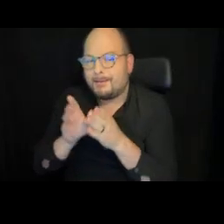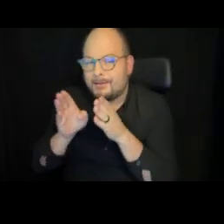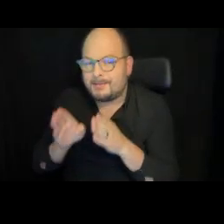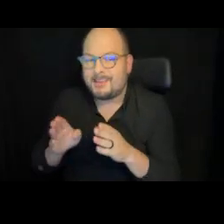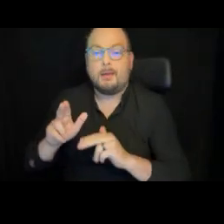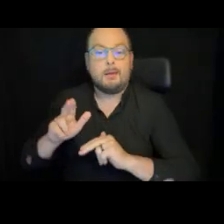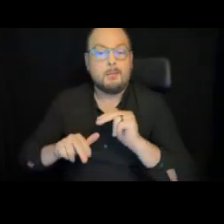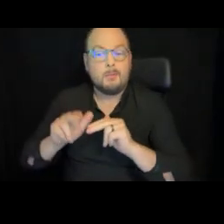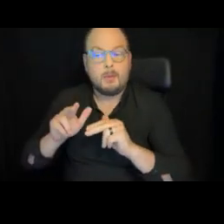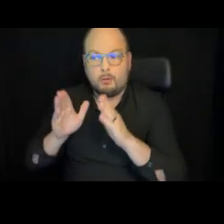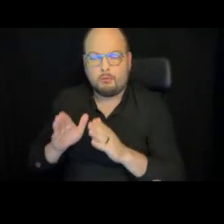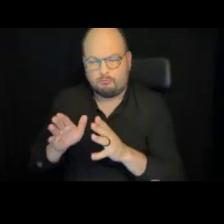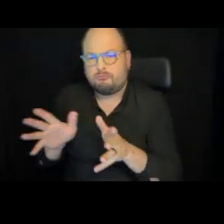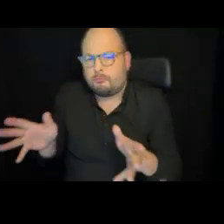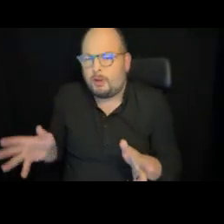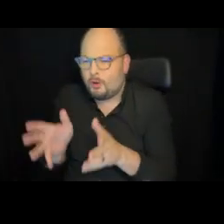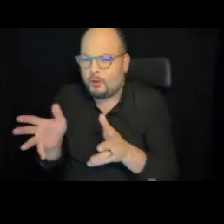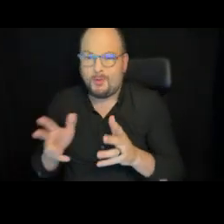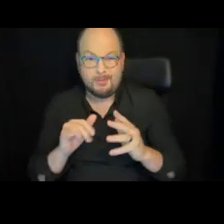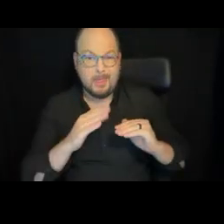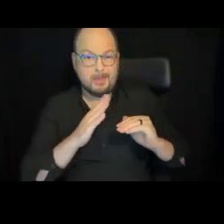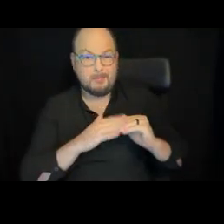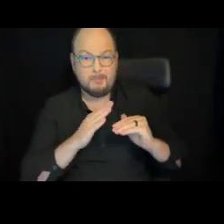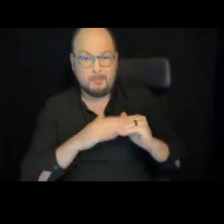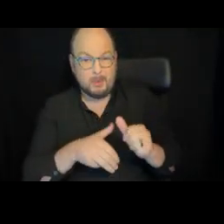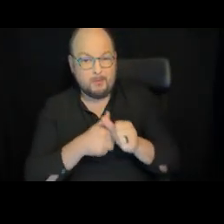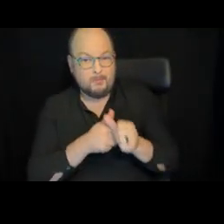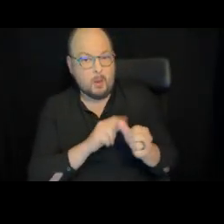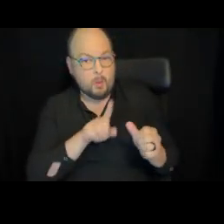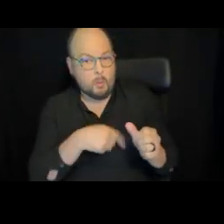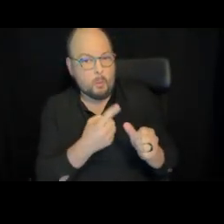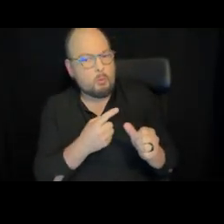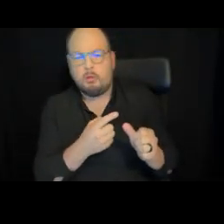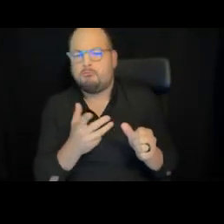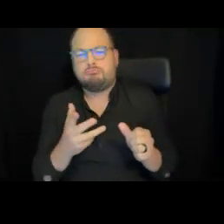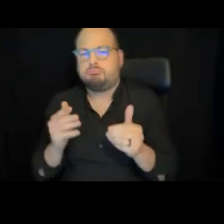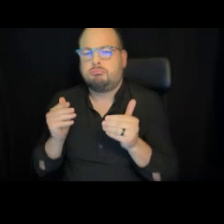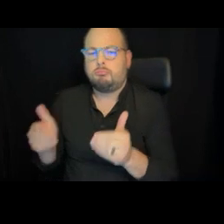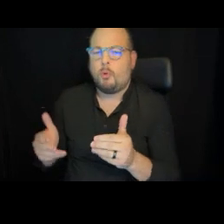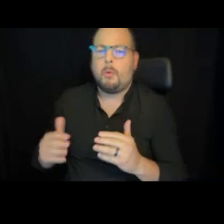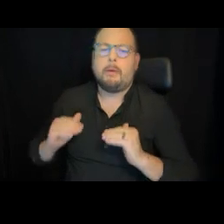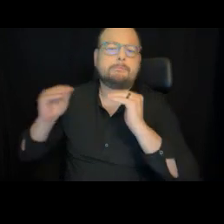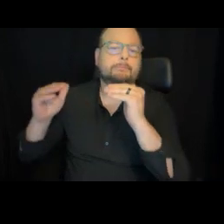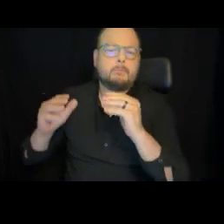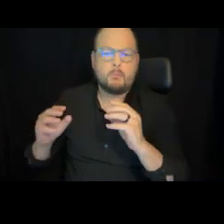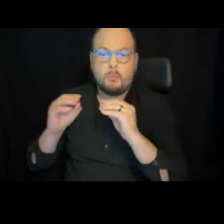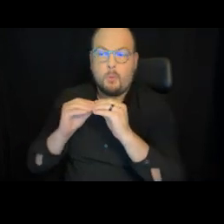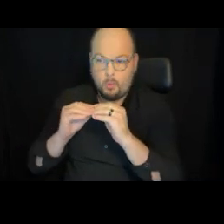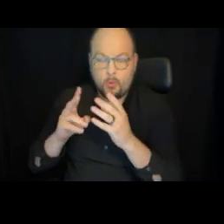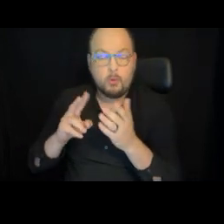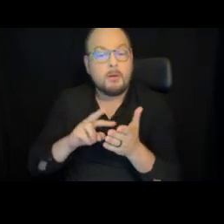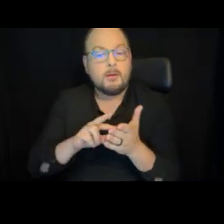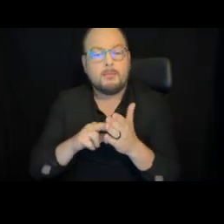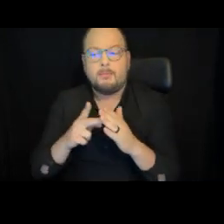encouraged to exceed these standards, increasing